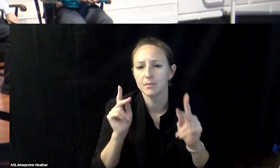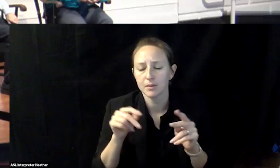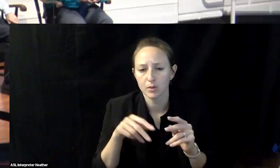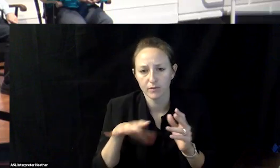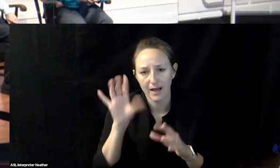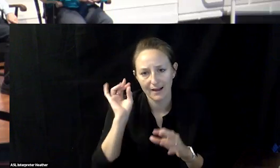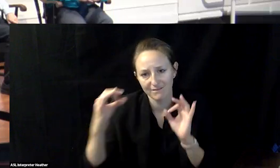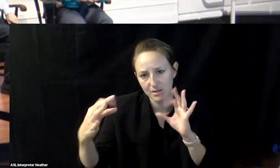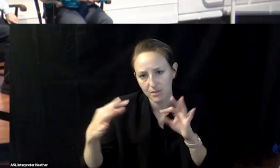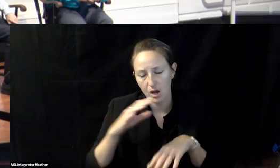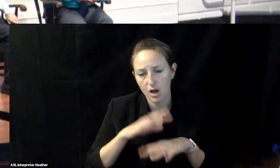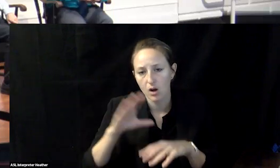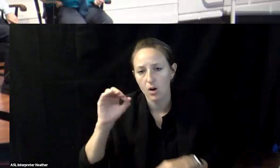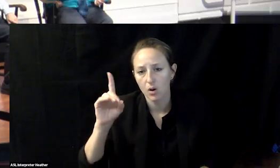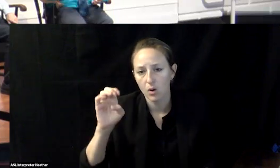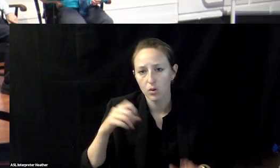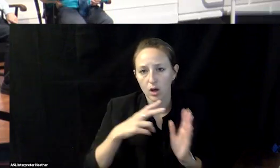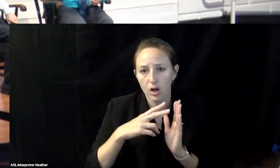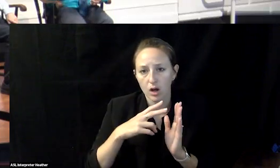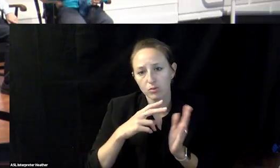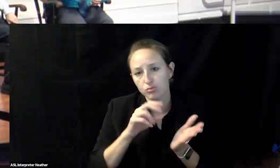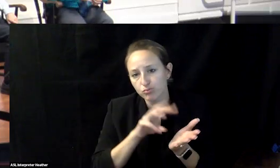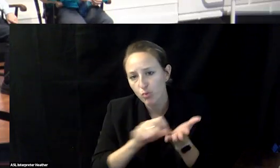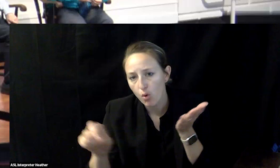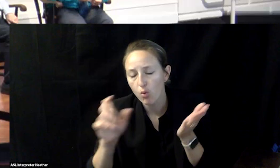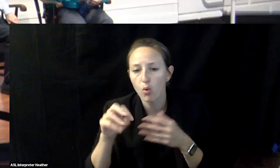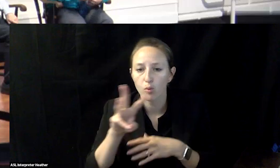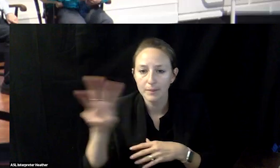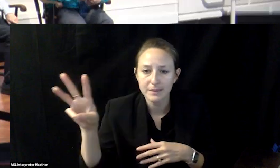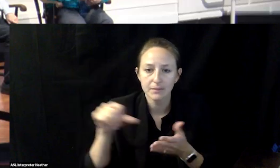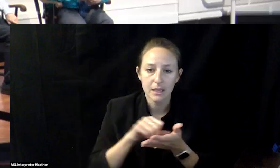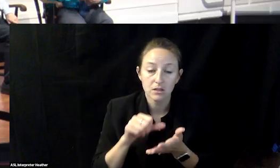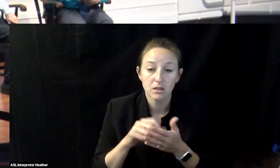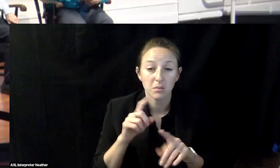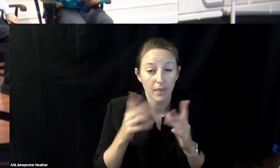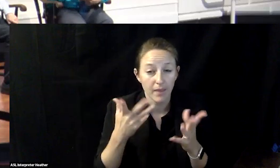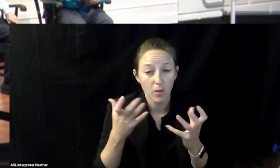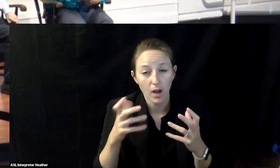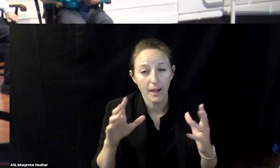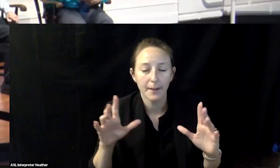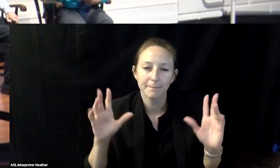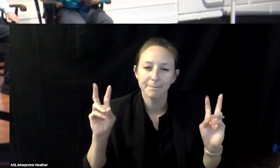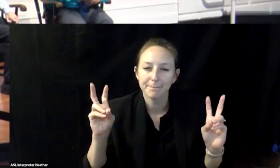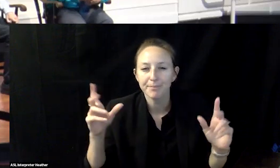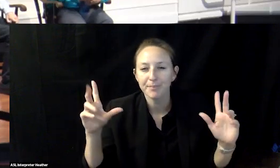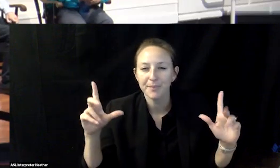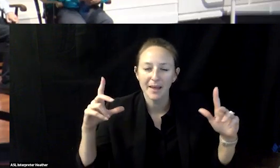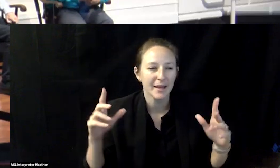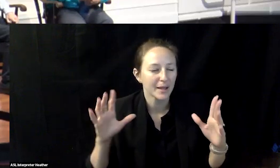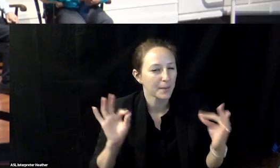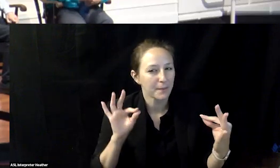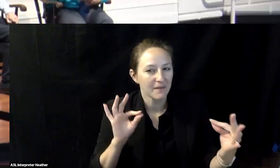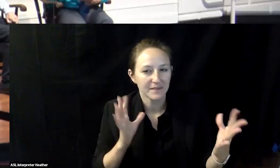for a page or a website, but they would be looking for, I don't know, pixel perfect design or maybe responsive